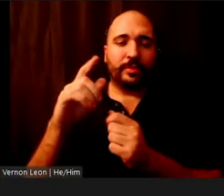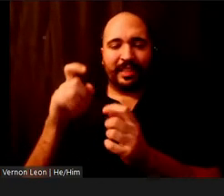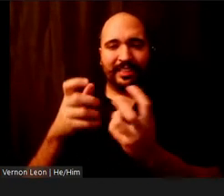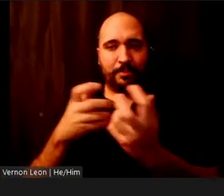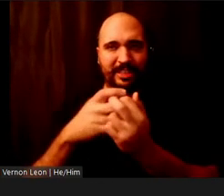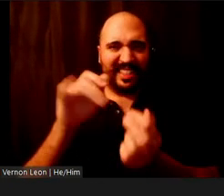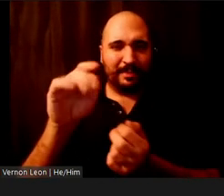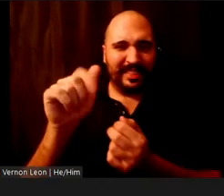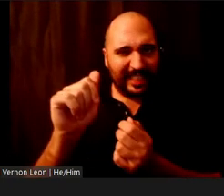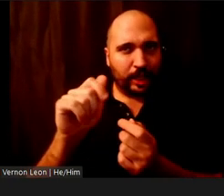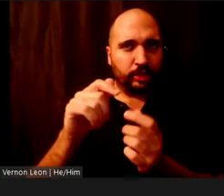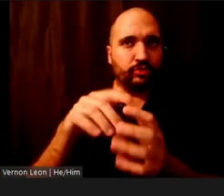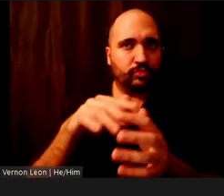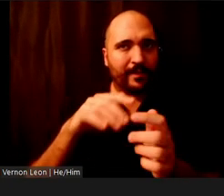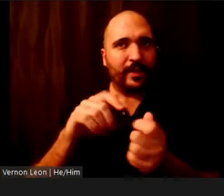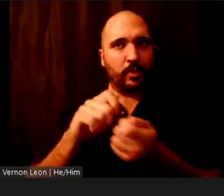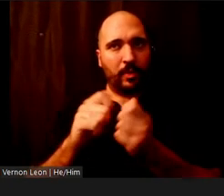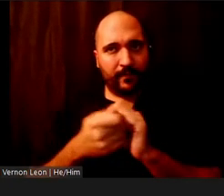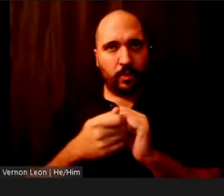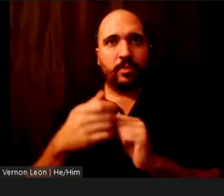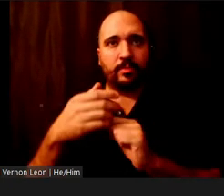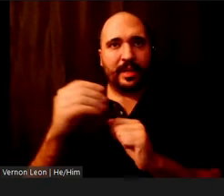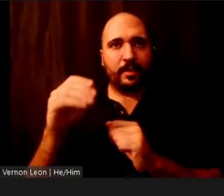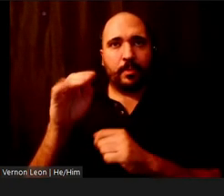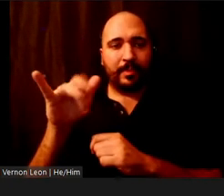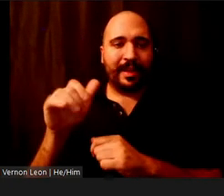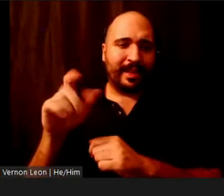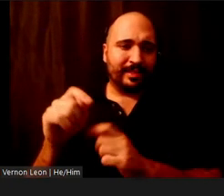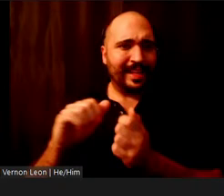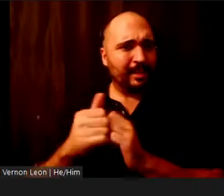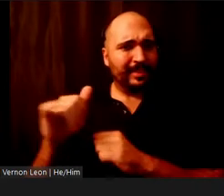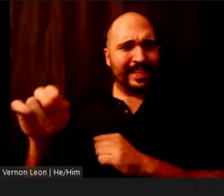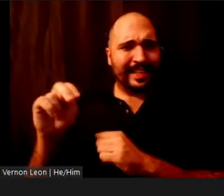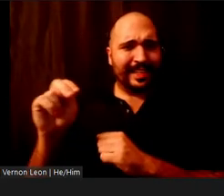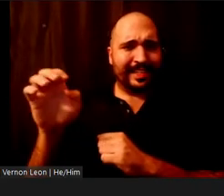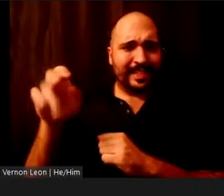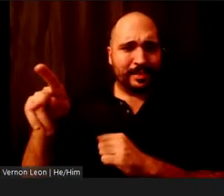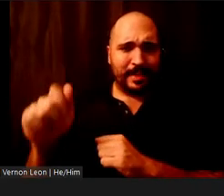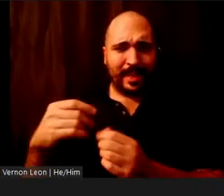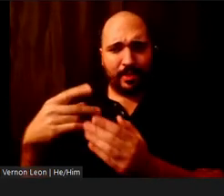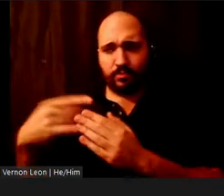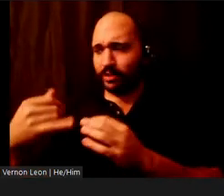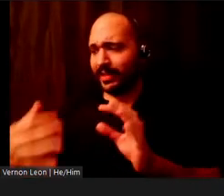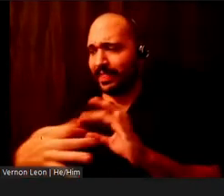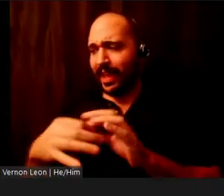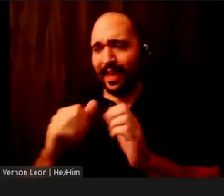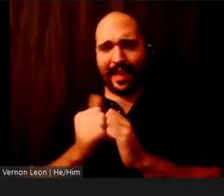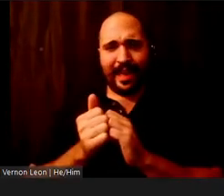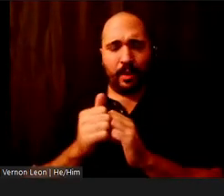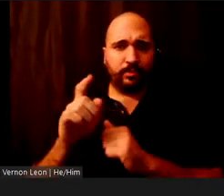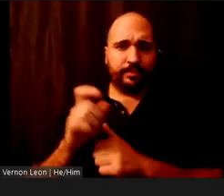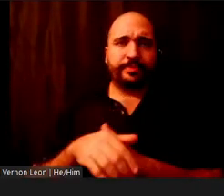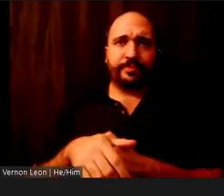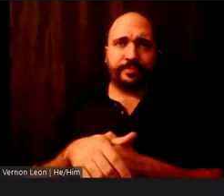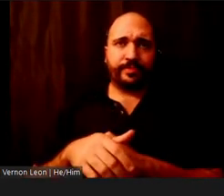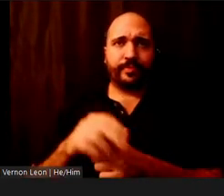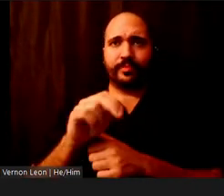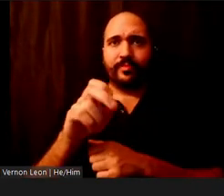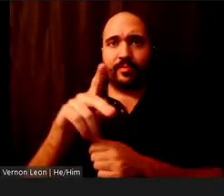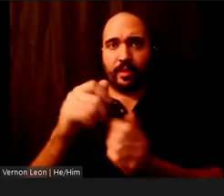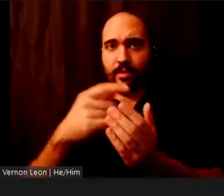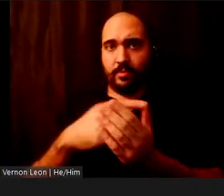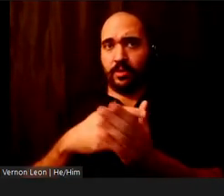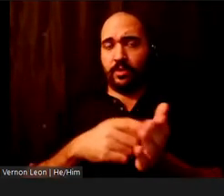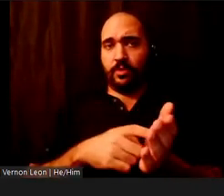So how is the National Environmental Policy Act with NEPA and the project linked? NEPA requires federal agencies to